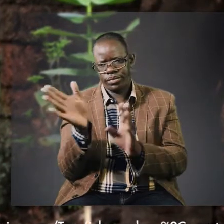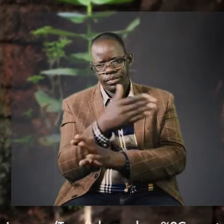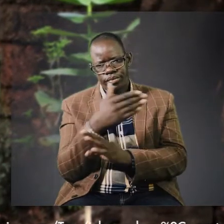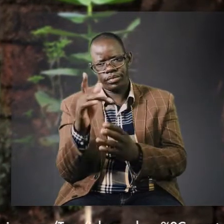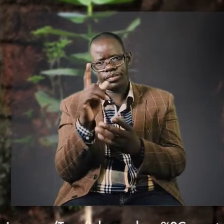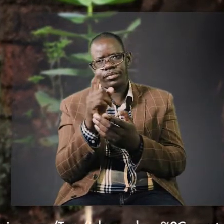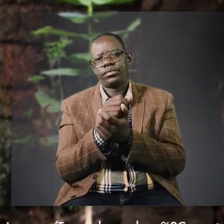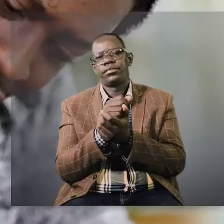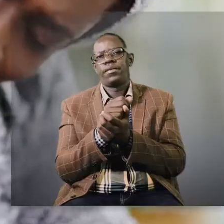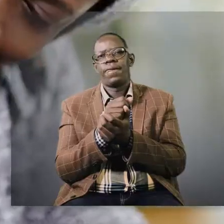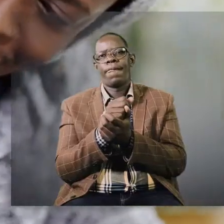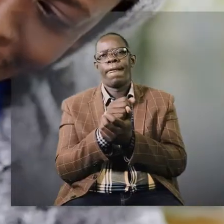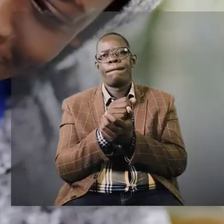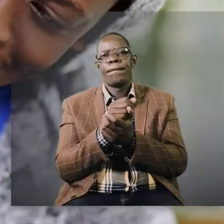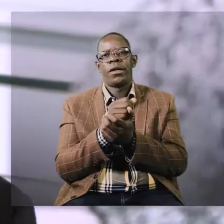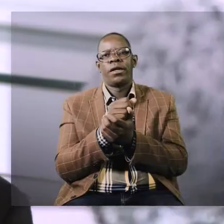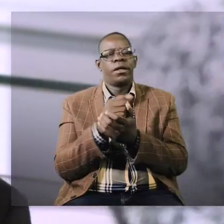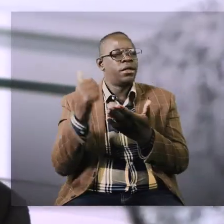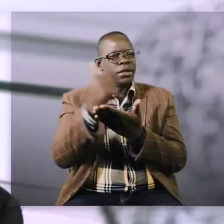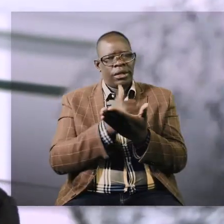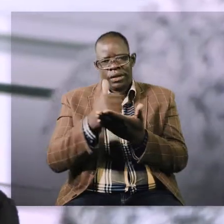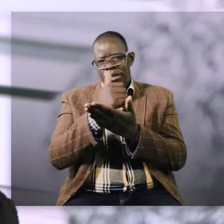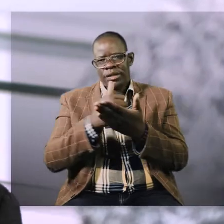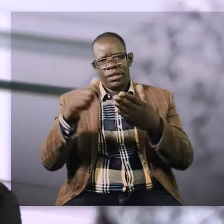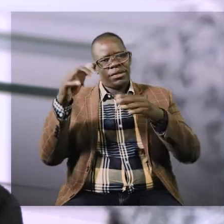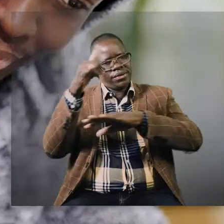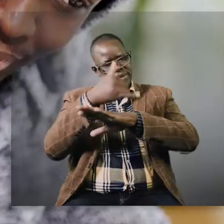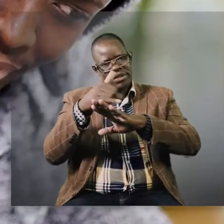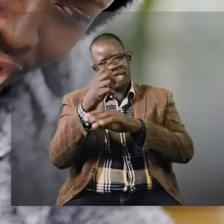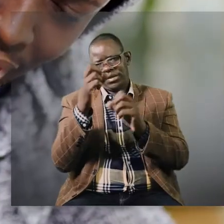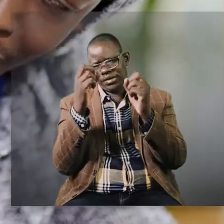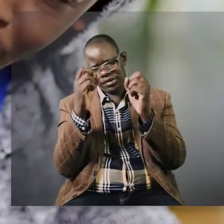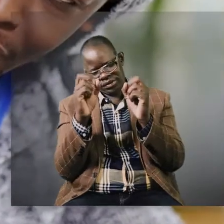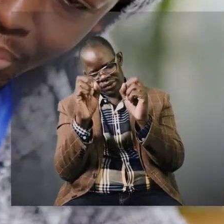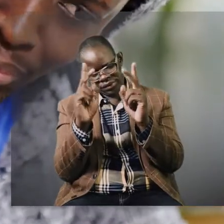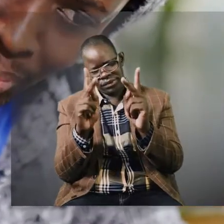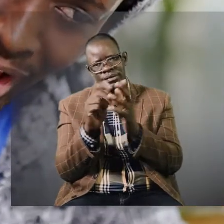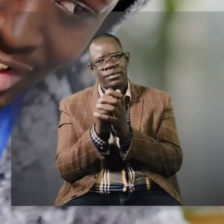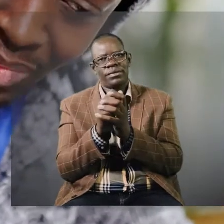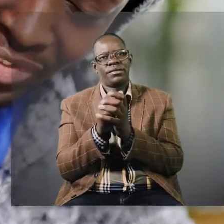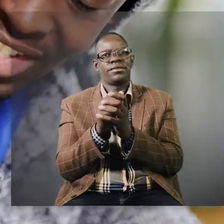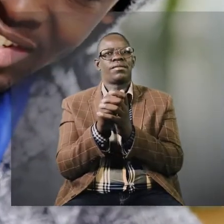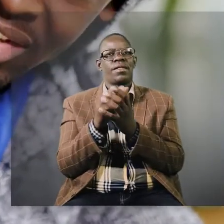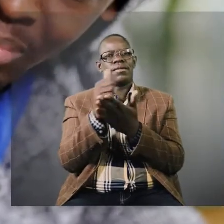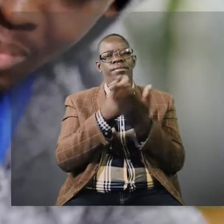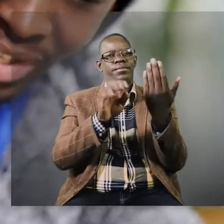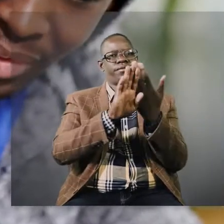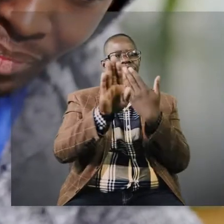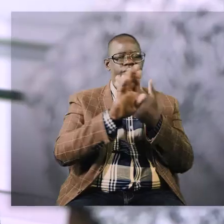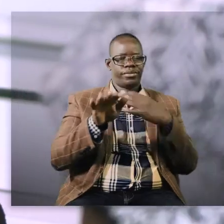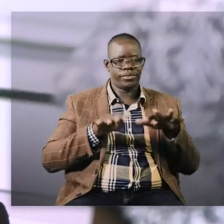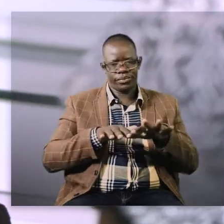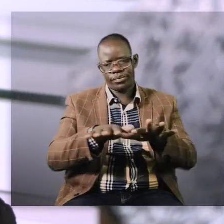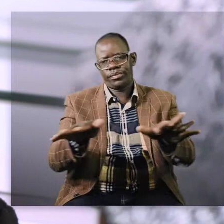completely. I like hygienic places. You really like this place, hey? Yeah. Proper hygiene prevents diseases from